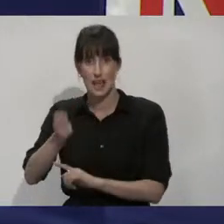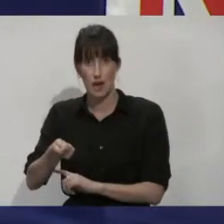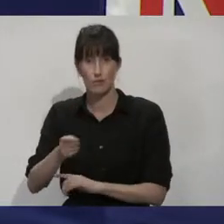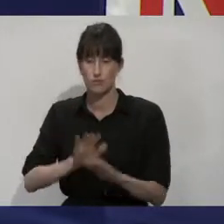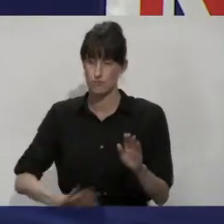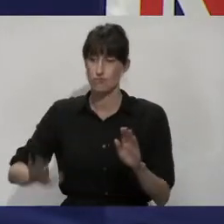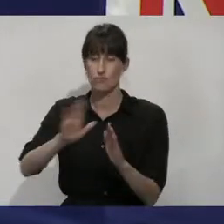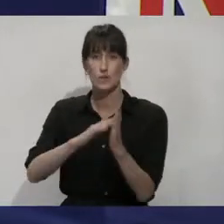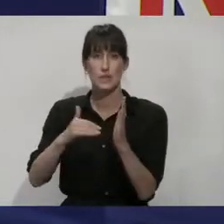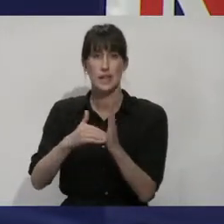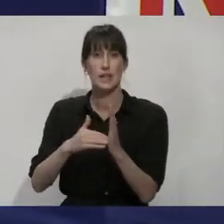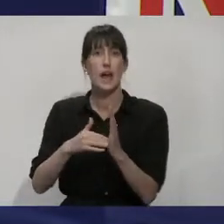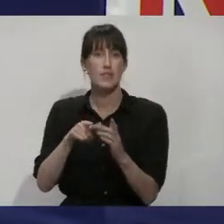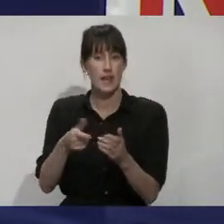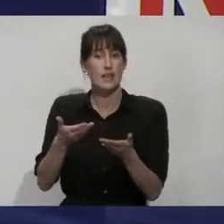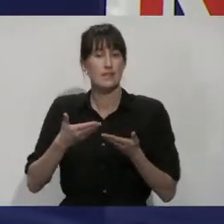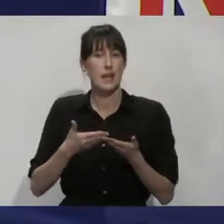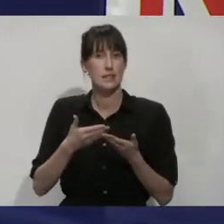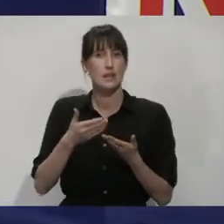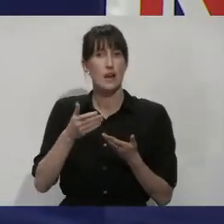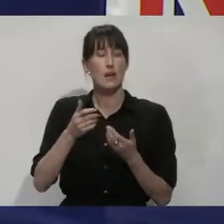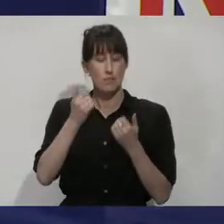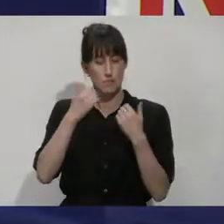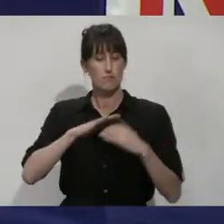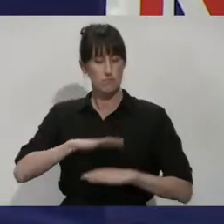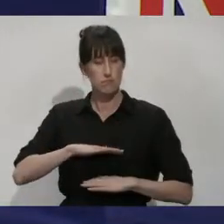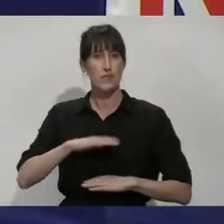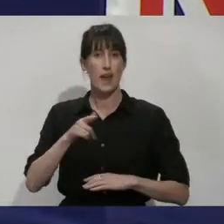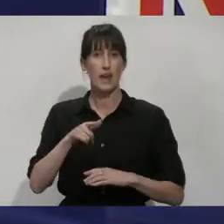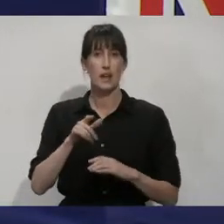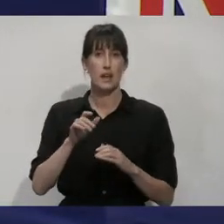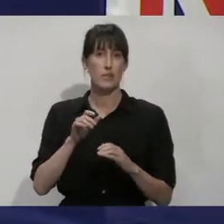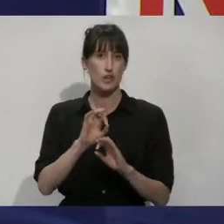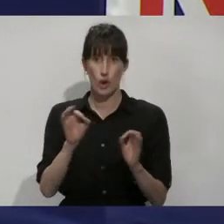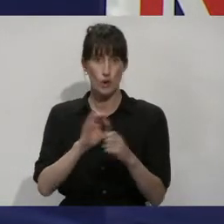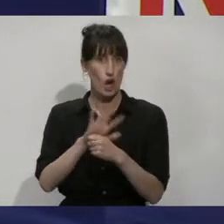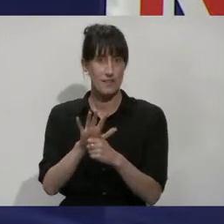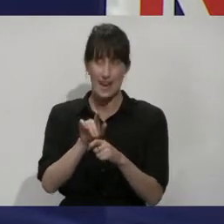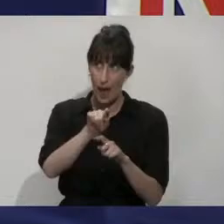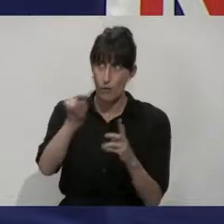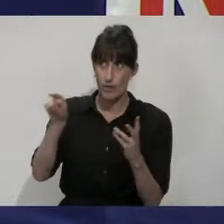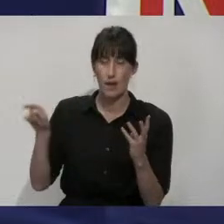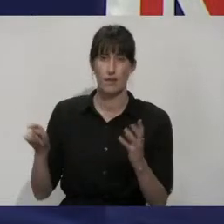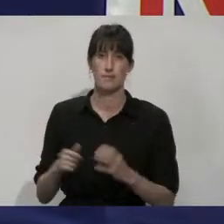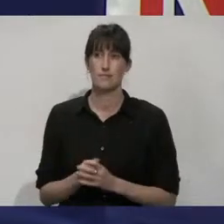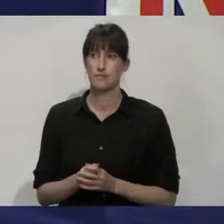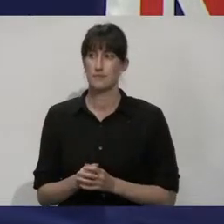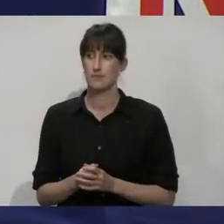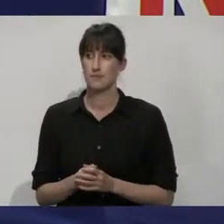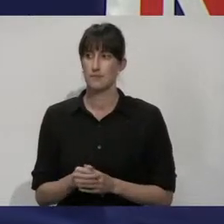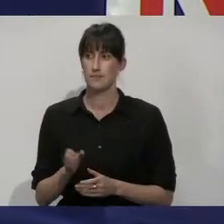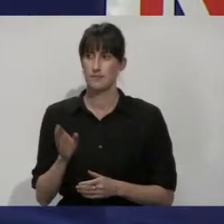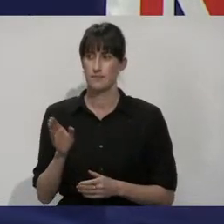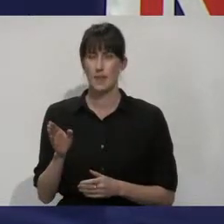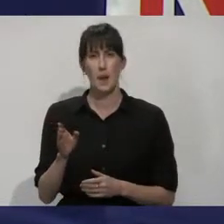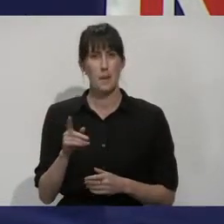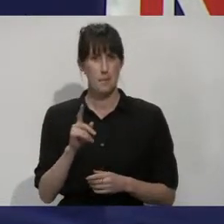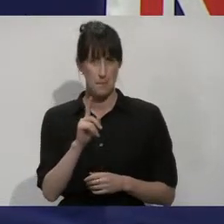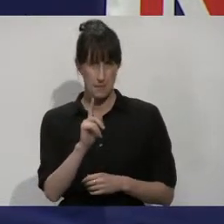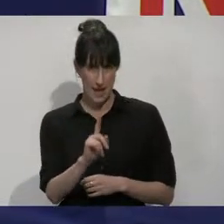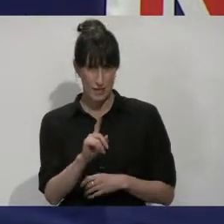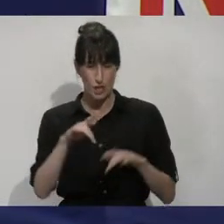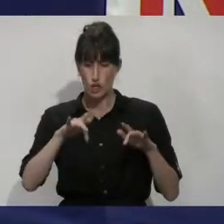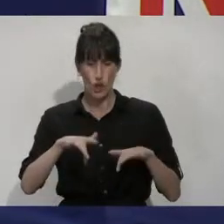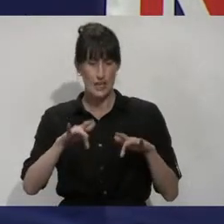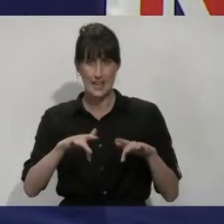been spread beyond Auckland. So I think the testing has been at rates. Yeah. If we still don't know kind of where that initial missing link is,